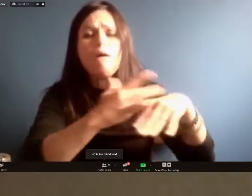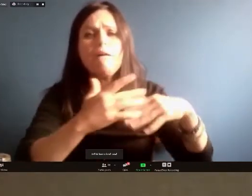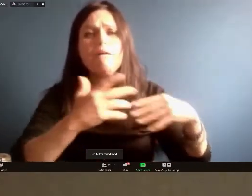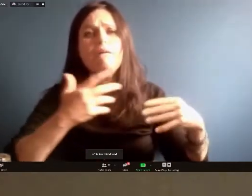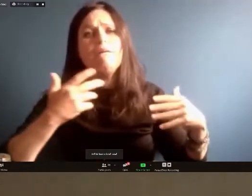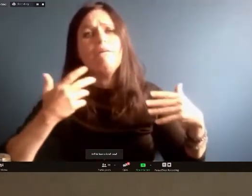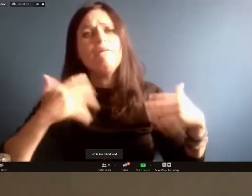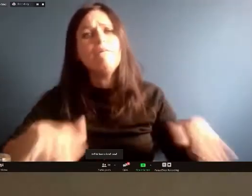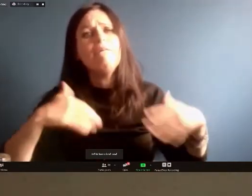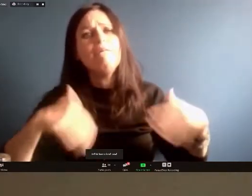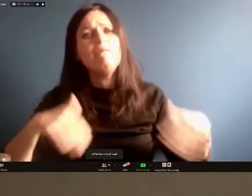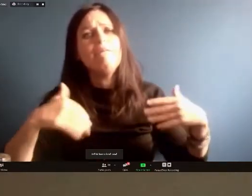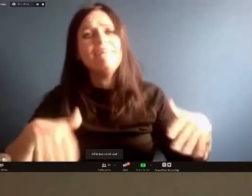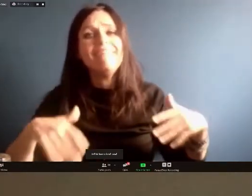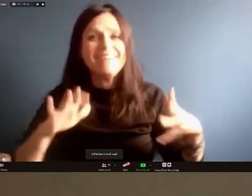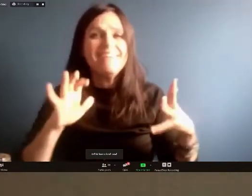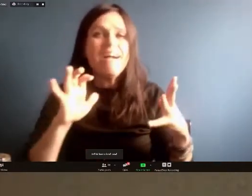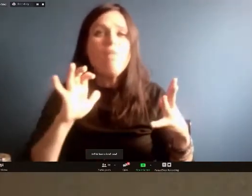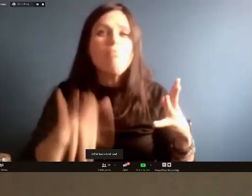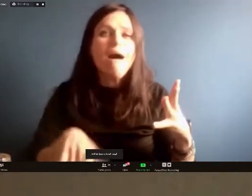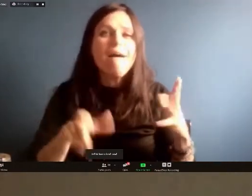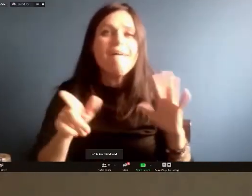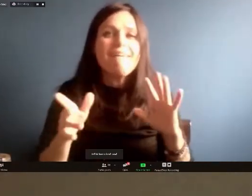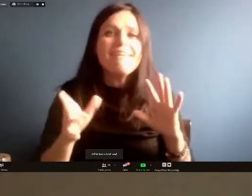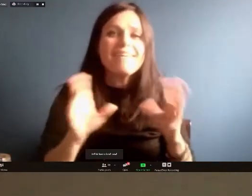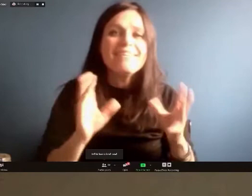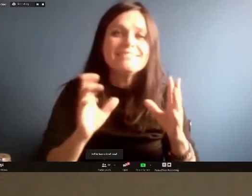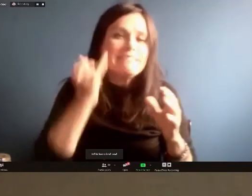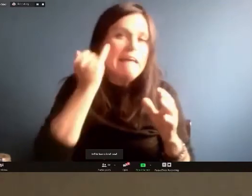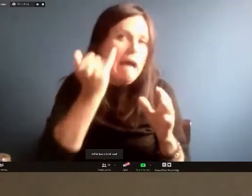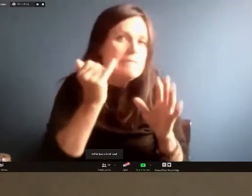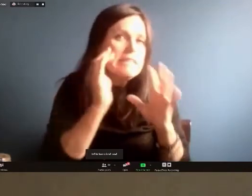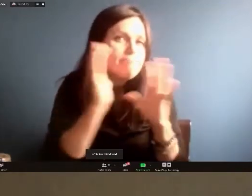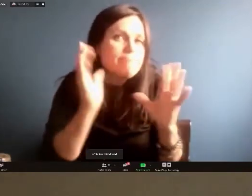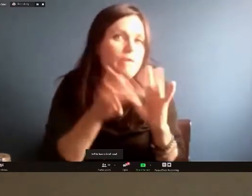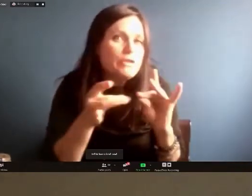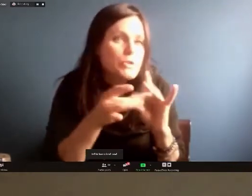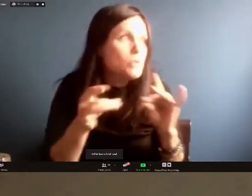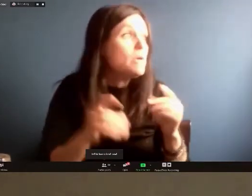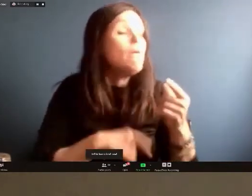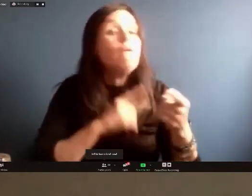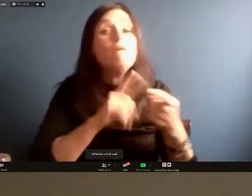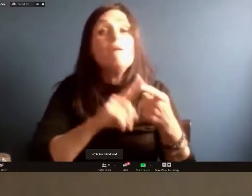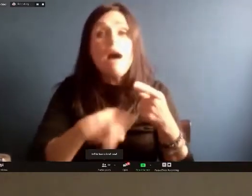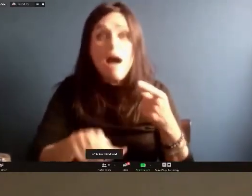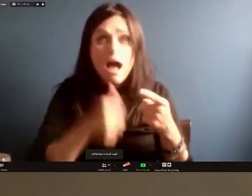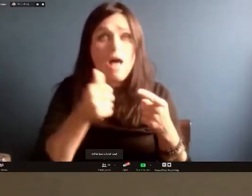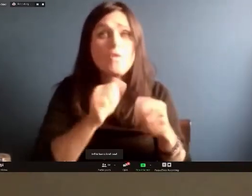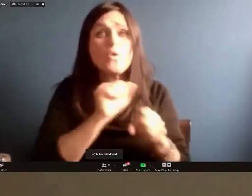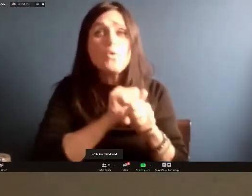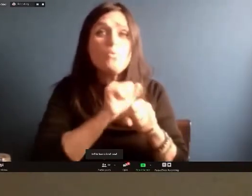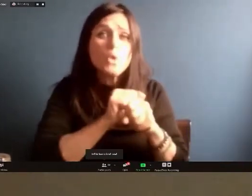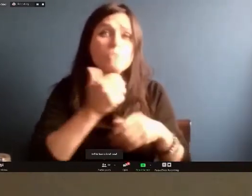of the, I guess, the nubbin of the idea. The other thing I'm working on right now,